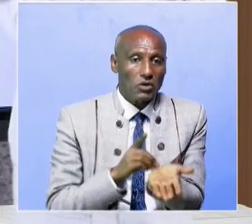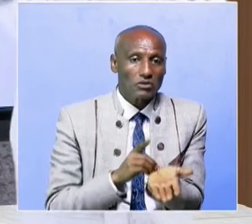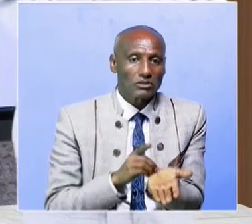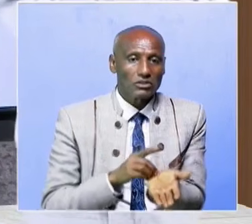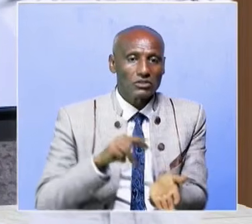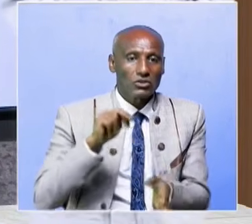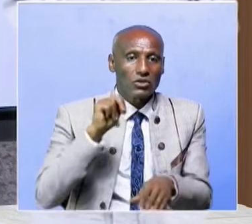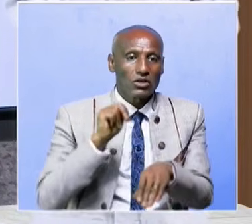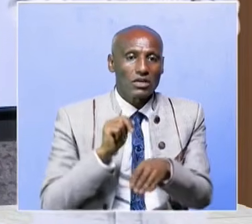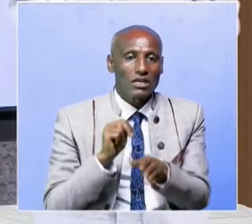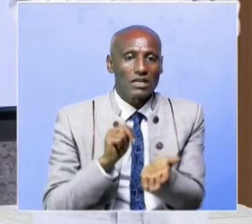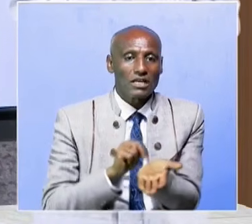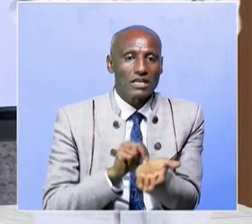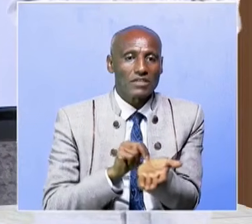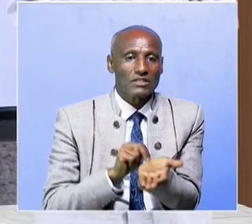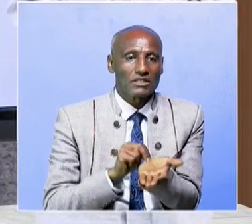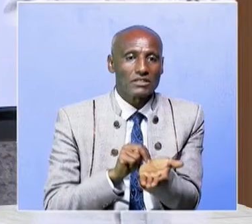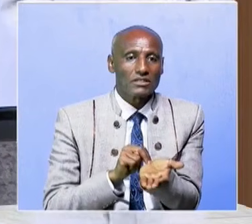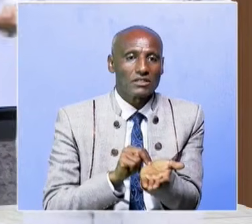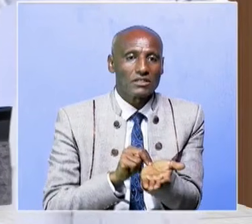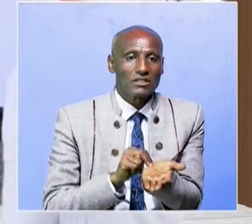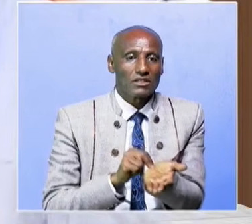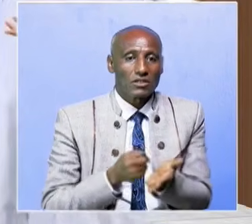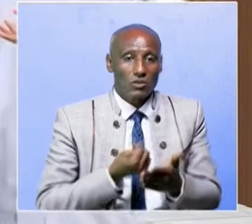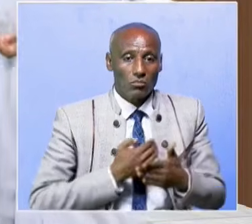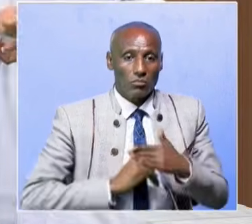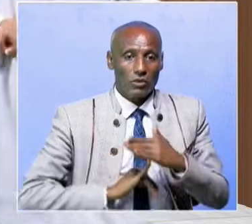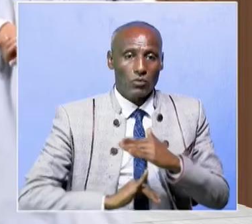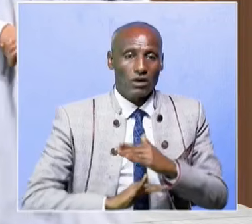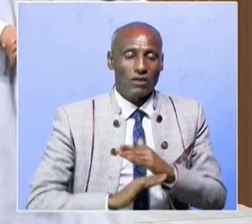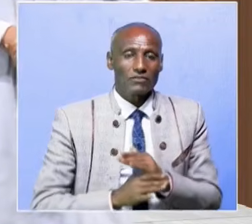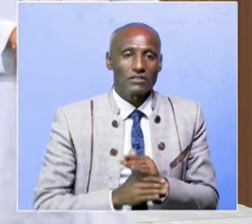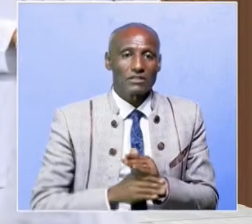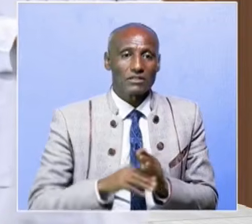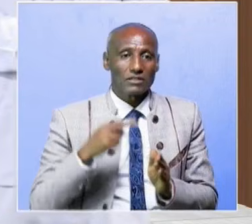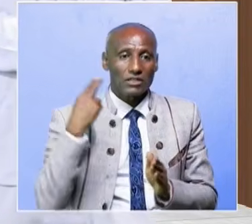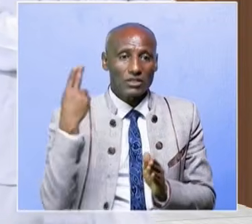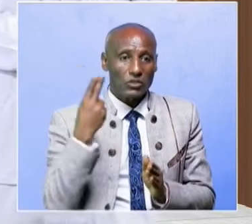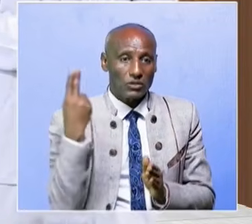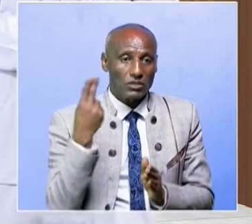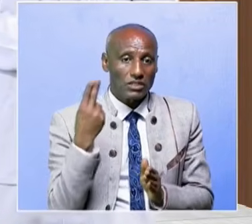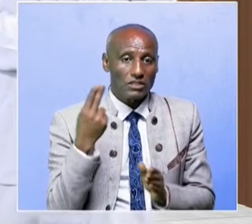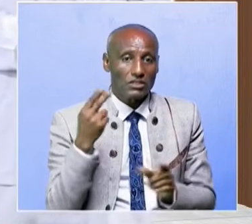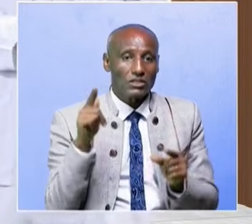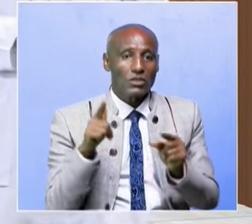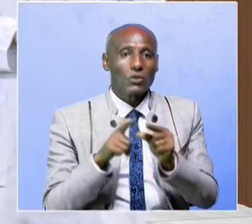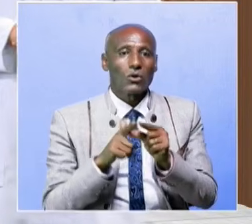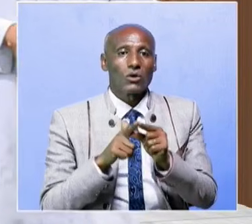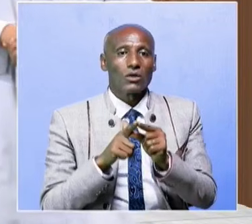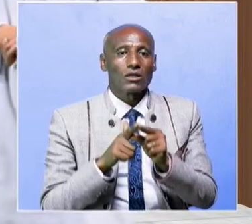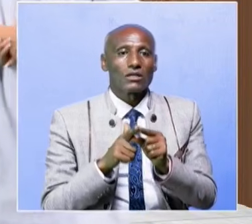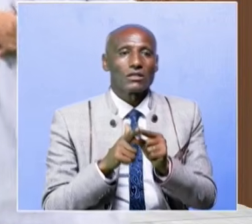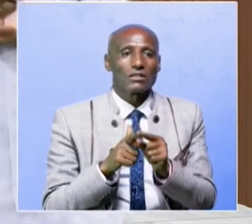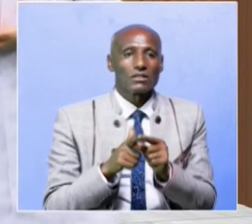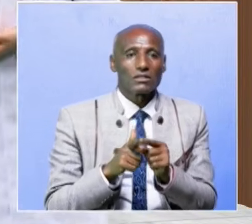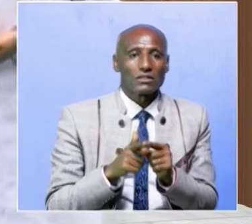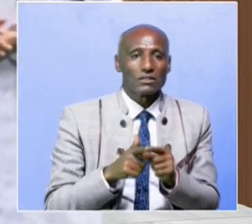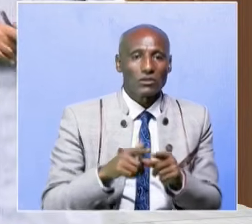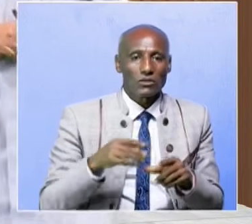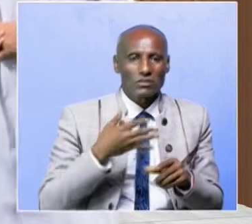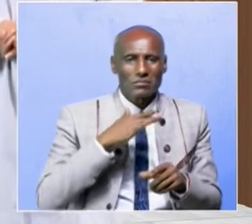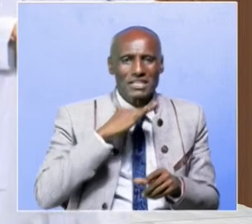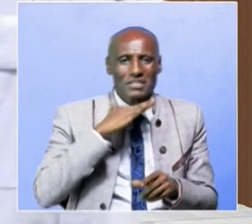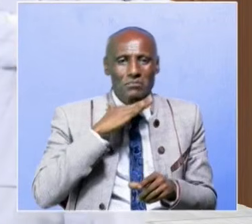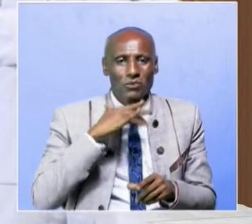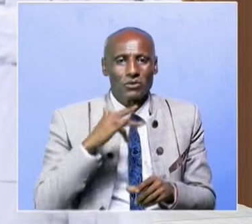nurses, people who are midwives, they usually use this word to talk about how something is polluted,